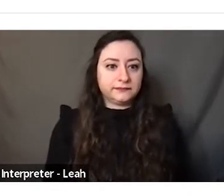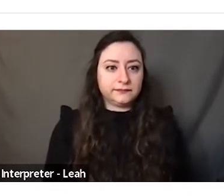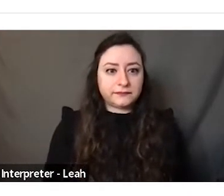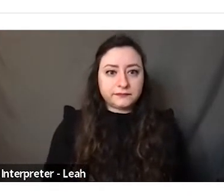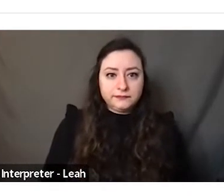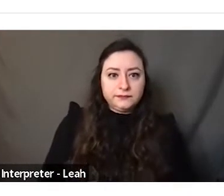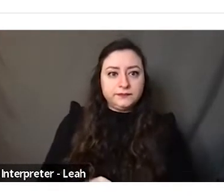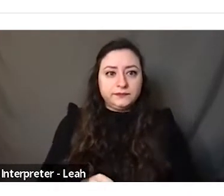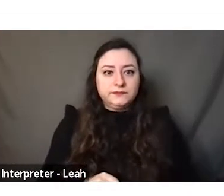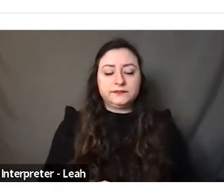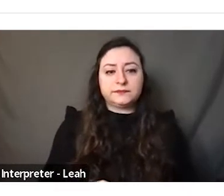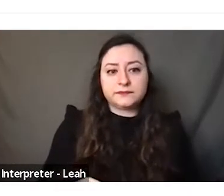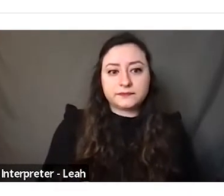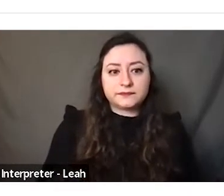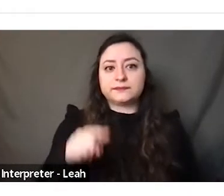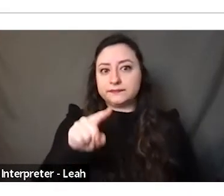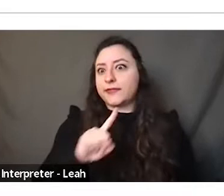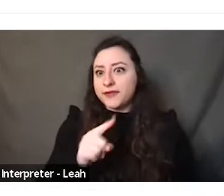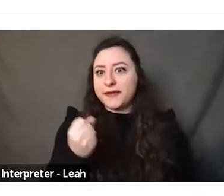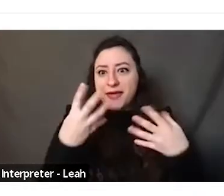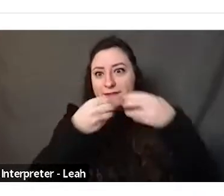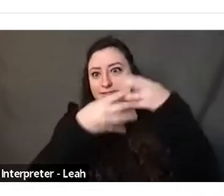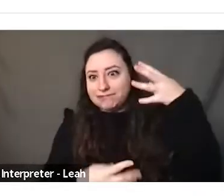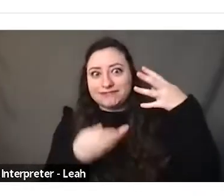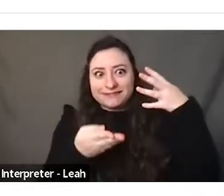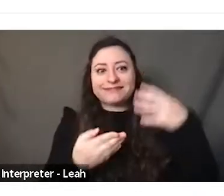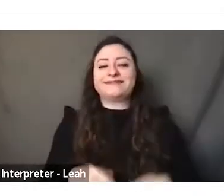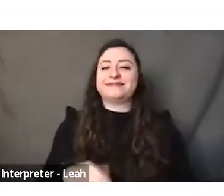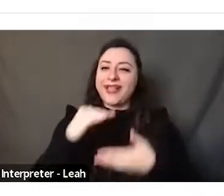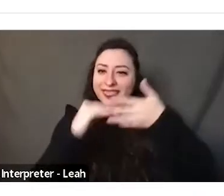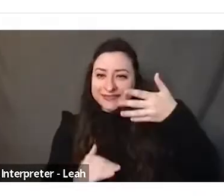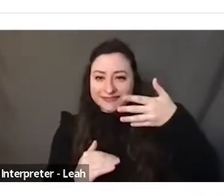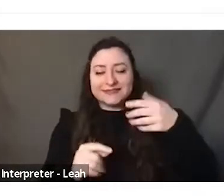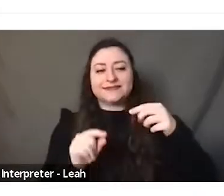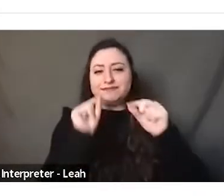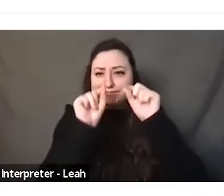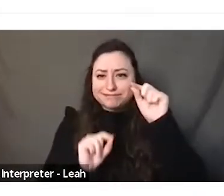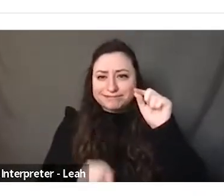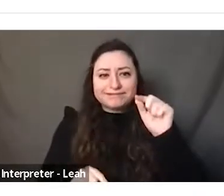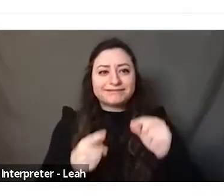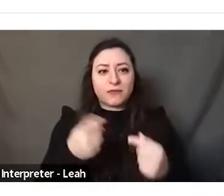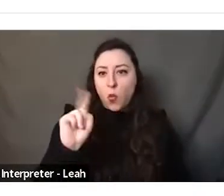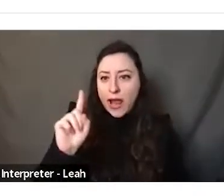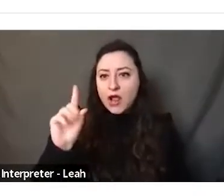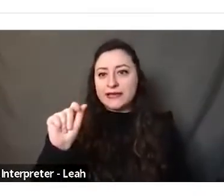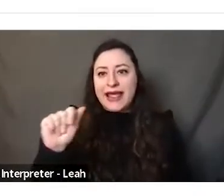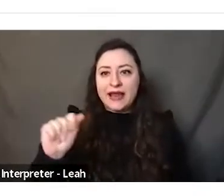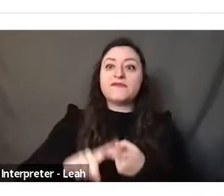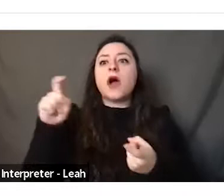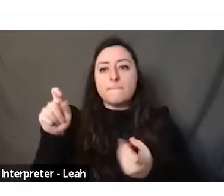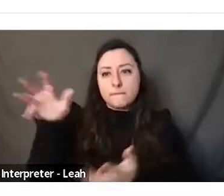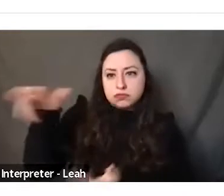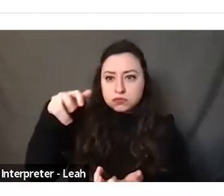is, everyone loves bullet points. So here's a list of bullet points of where the data originates from,